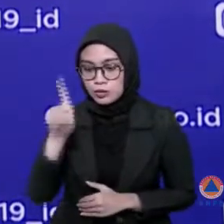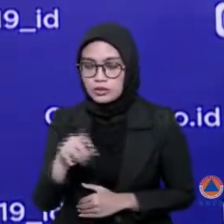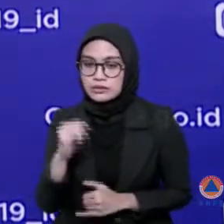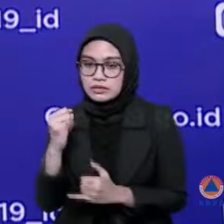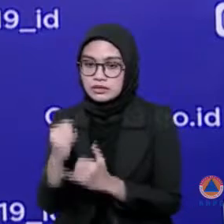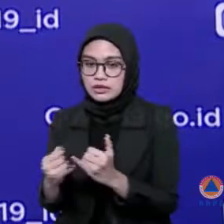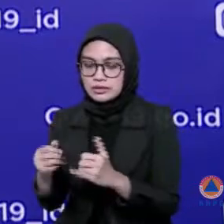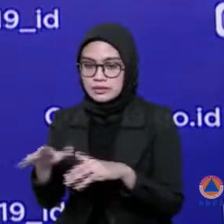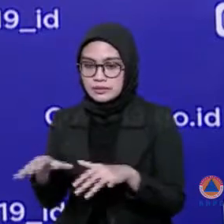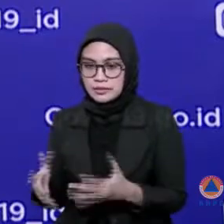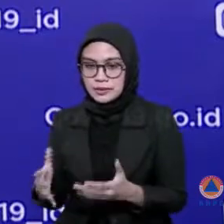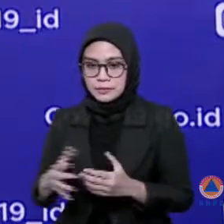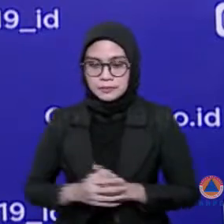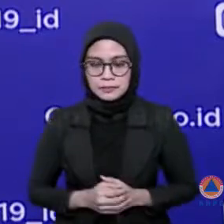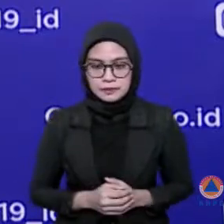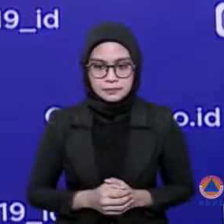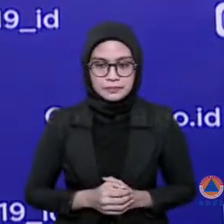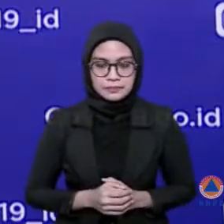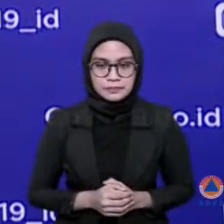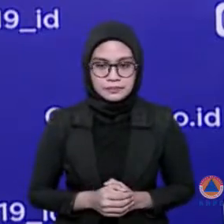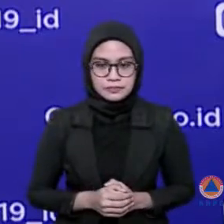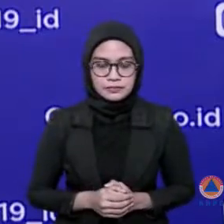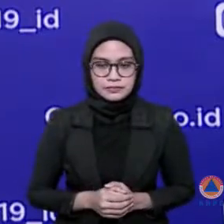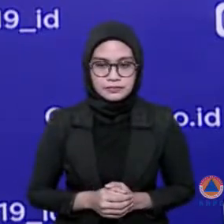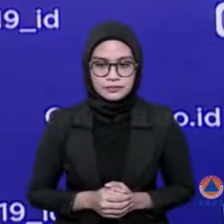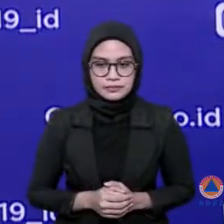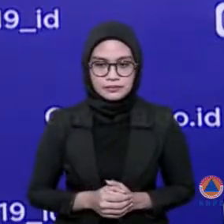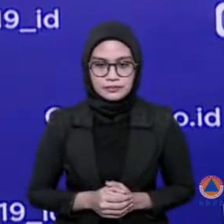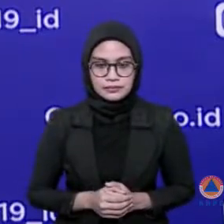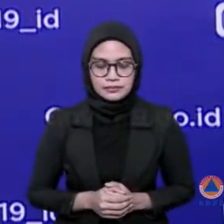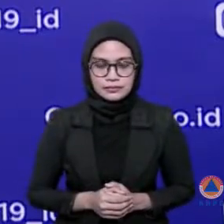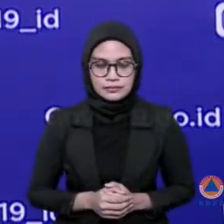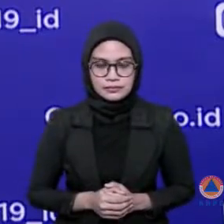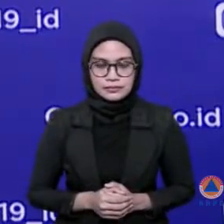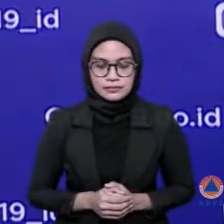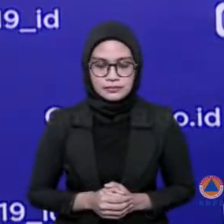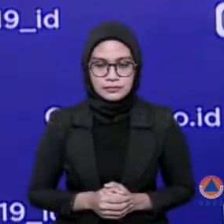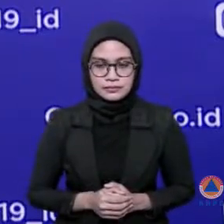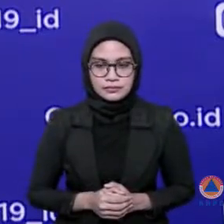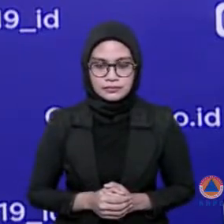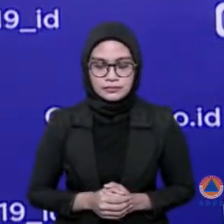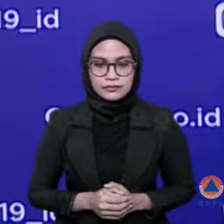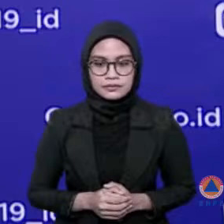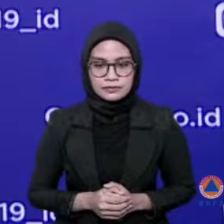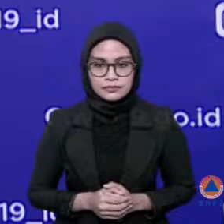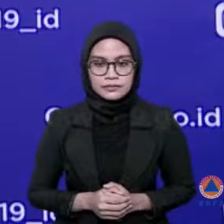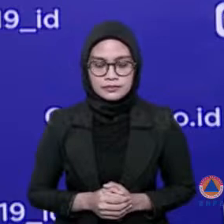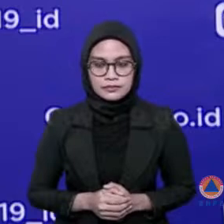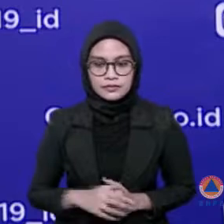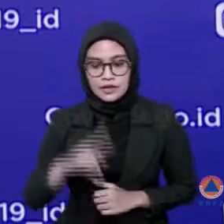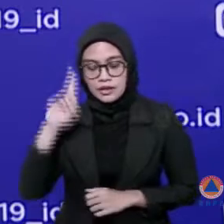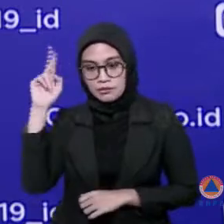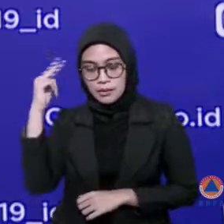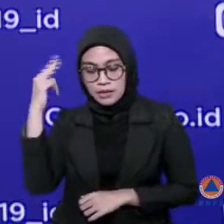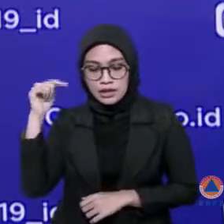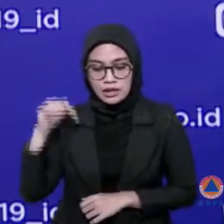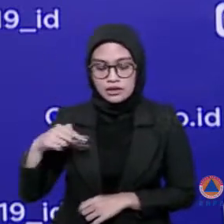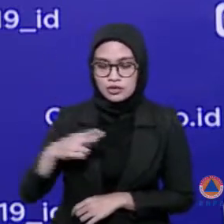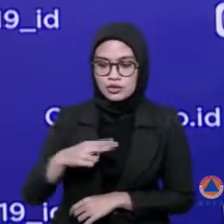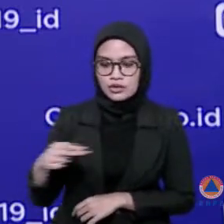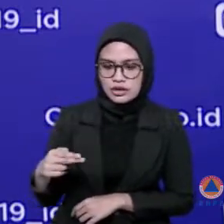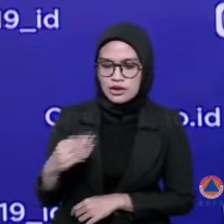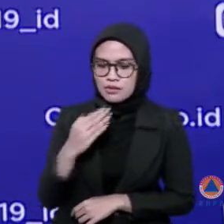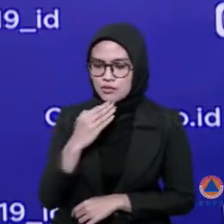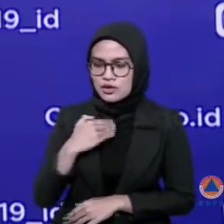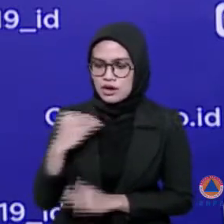Hedberg before. Is the government of Indonesia considering stopping current vaccinated travel lane